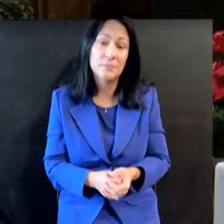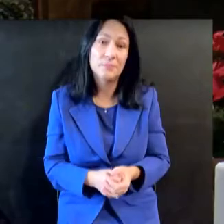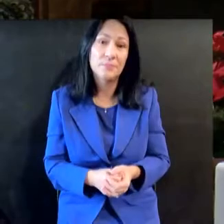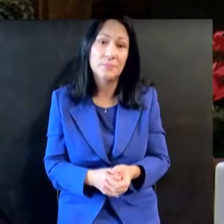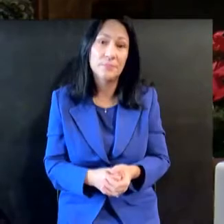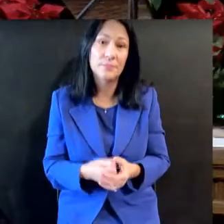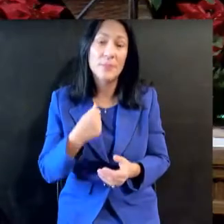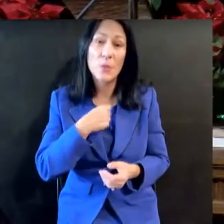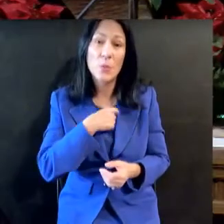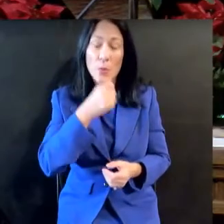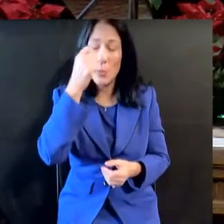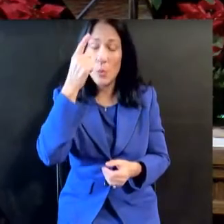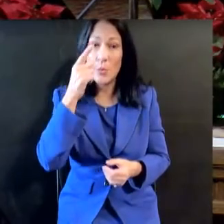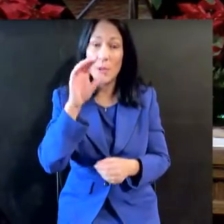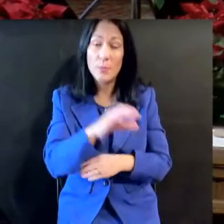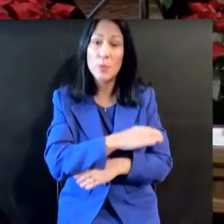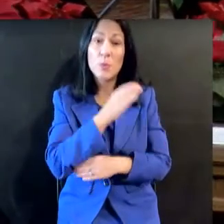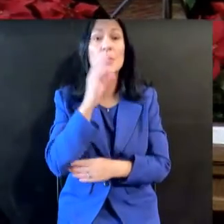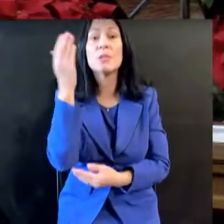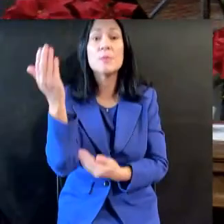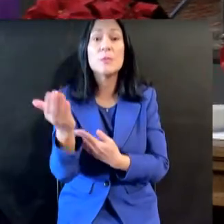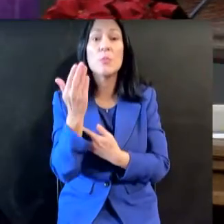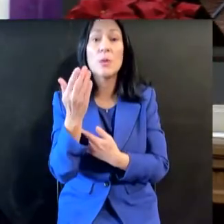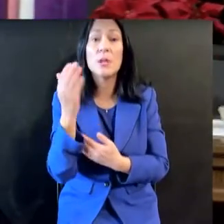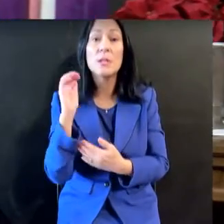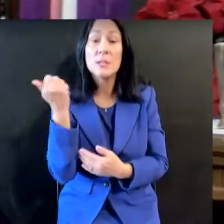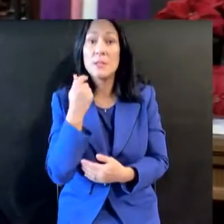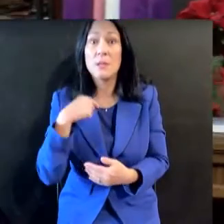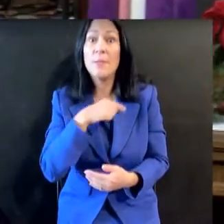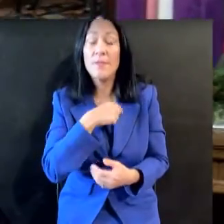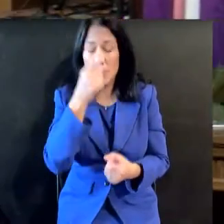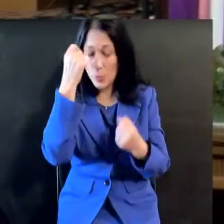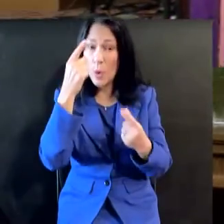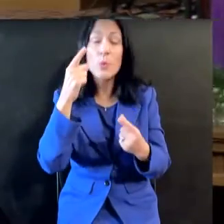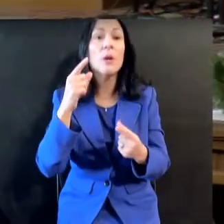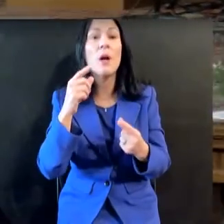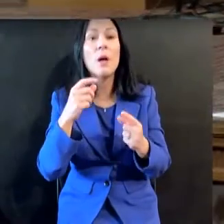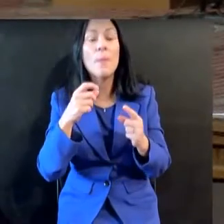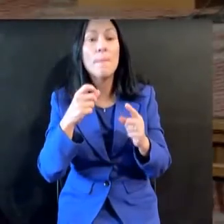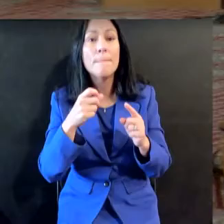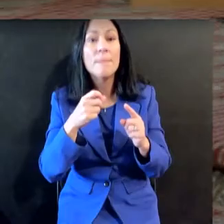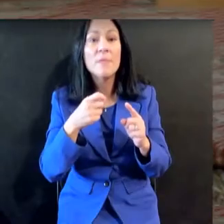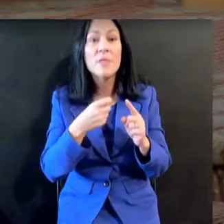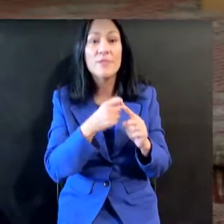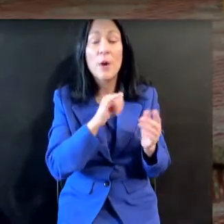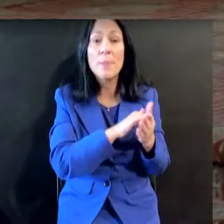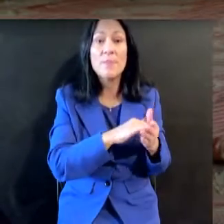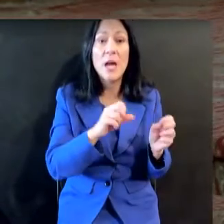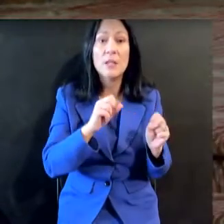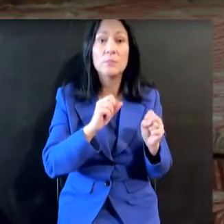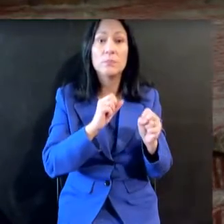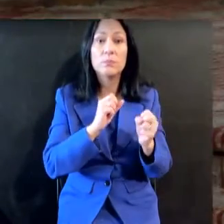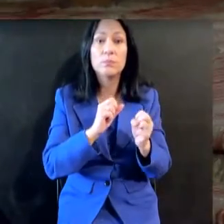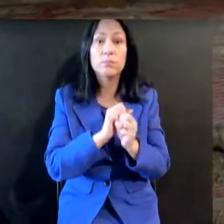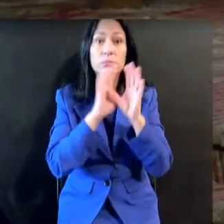We woke up Christmas morning, some of us literally, to that explosion on 2nd Avenue downtown.